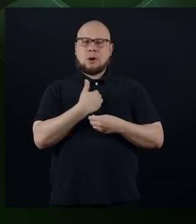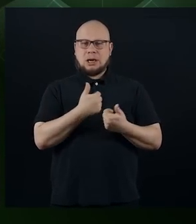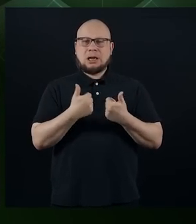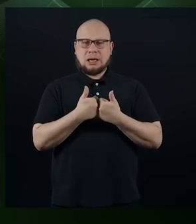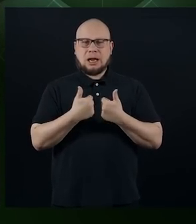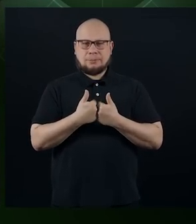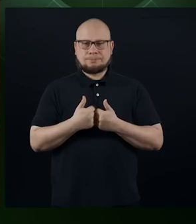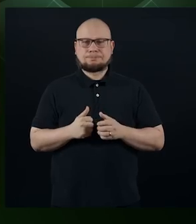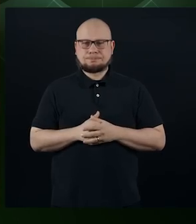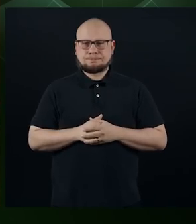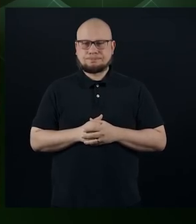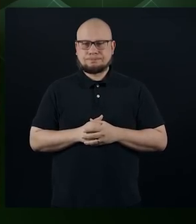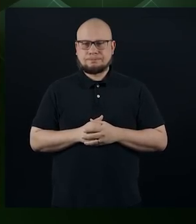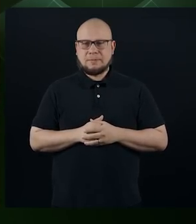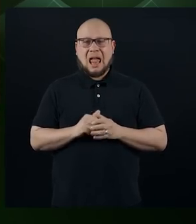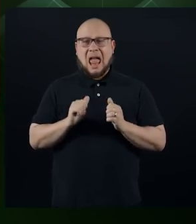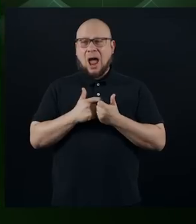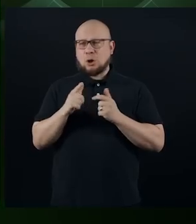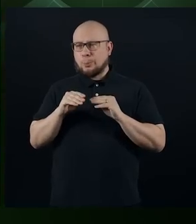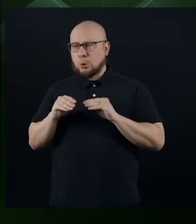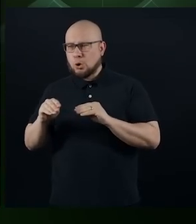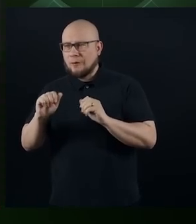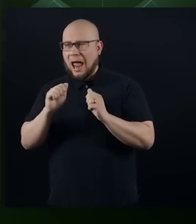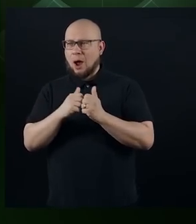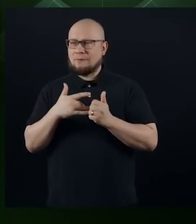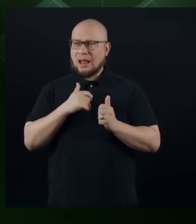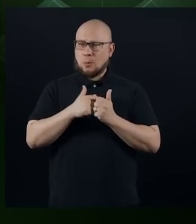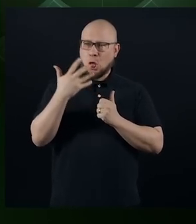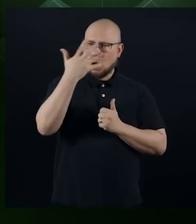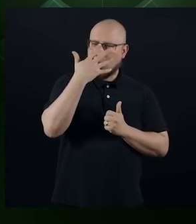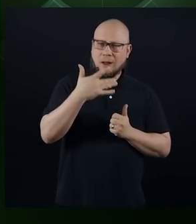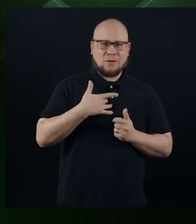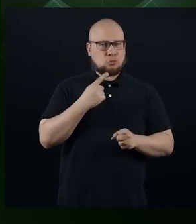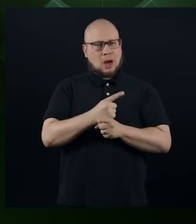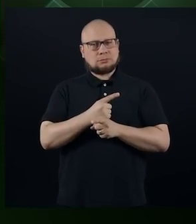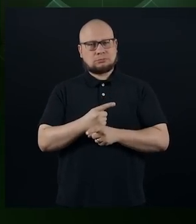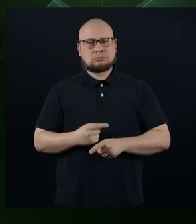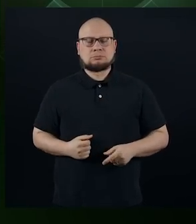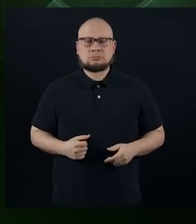the level design and the way you move through an environment.